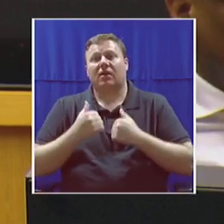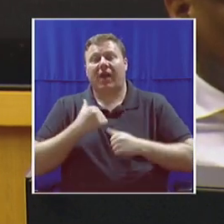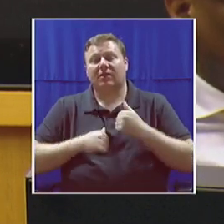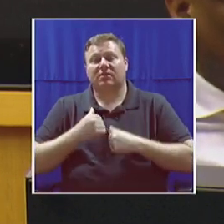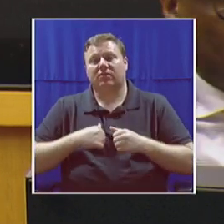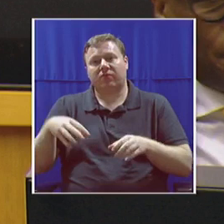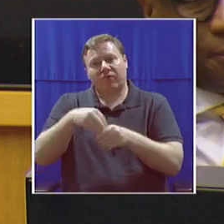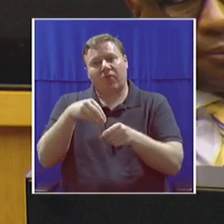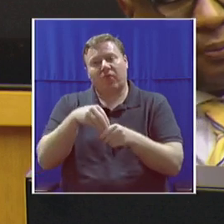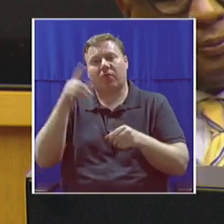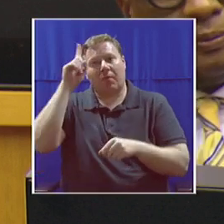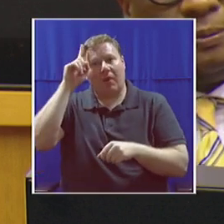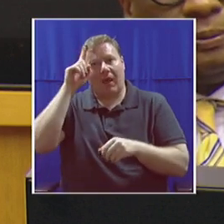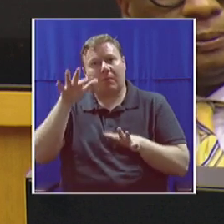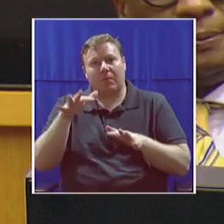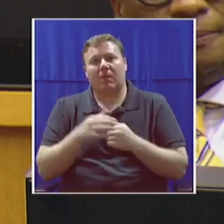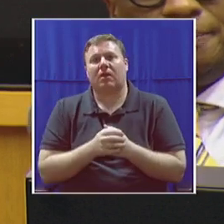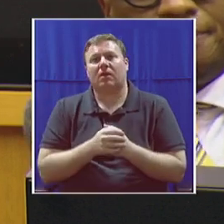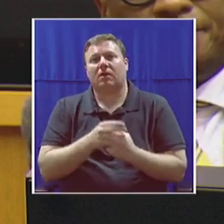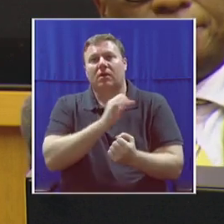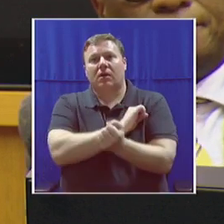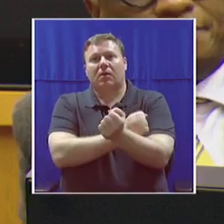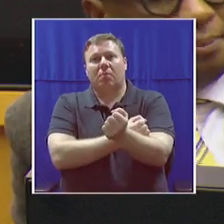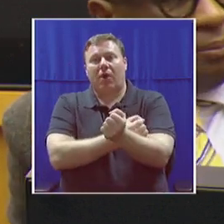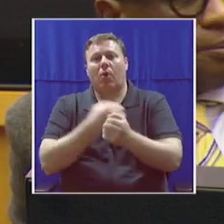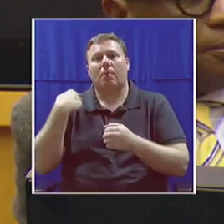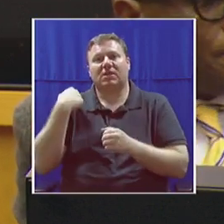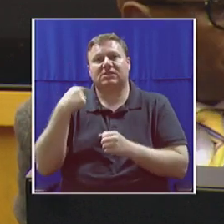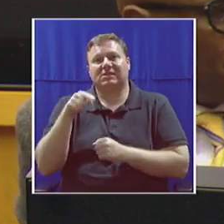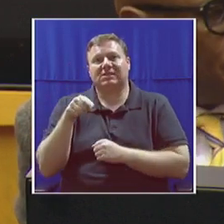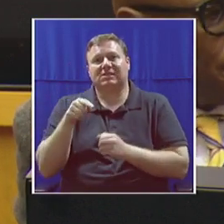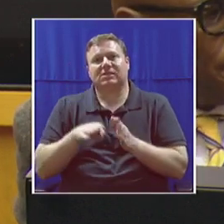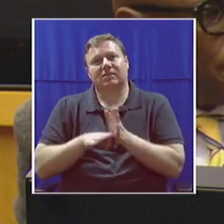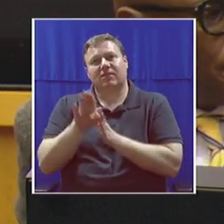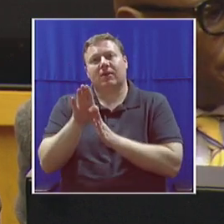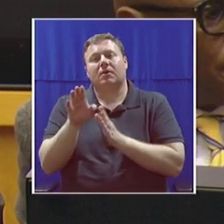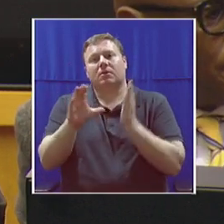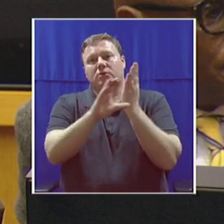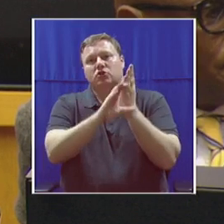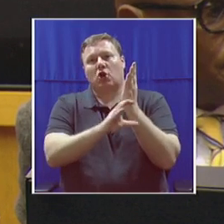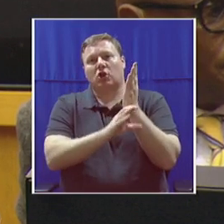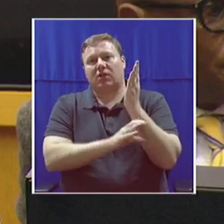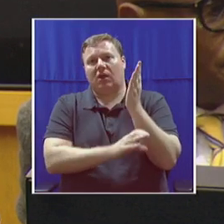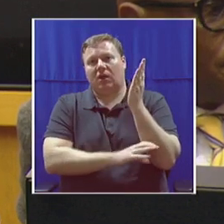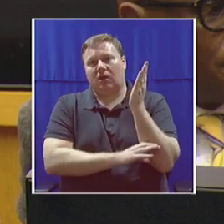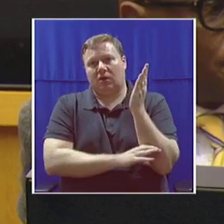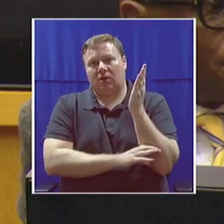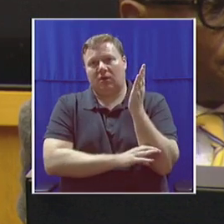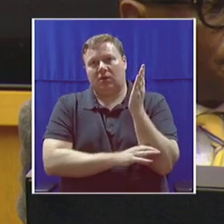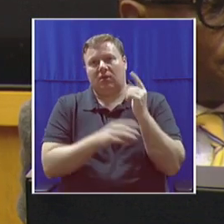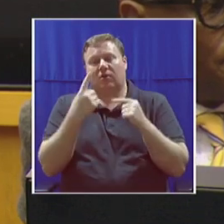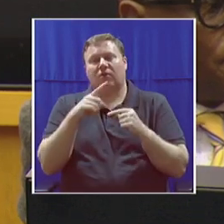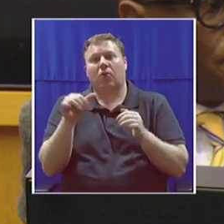persons empower the minister to develop transformation Charter for the Upstream petroleum